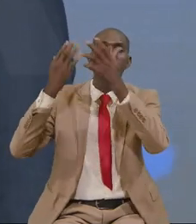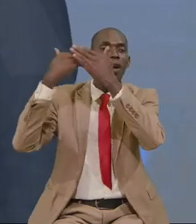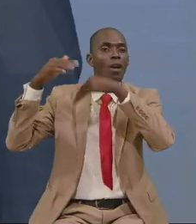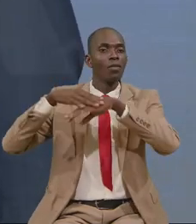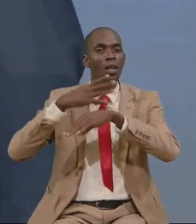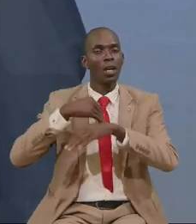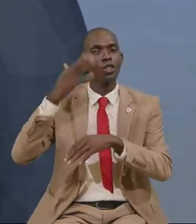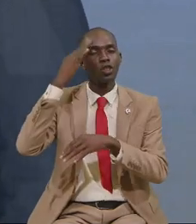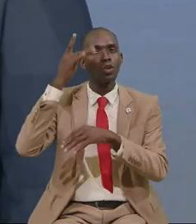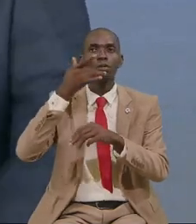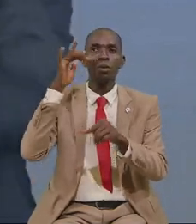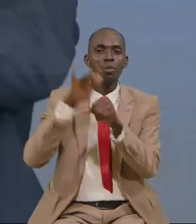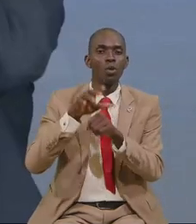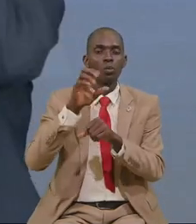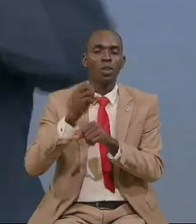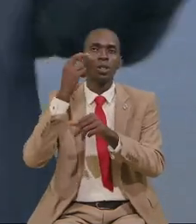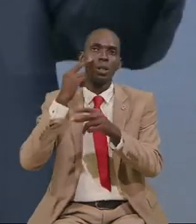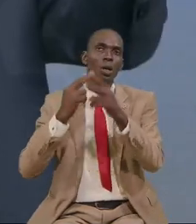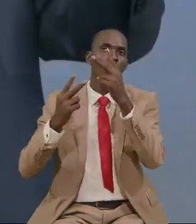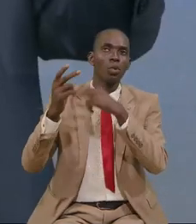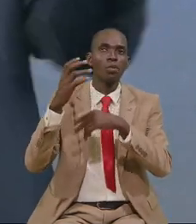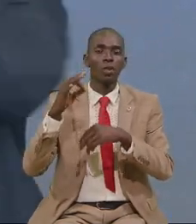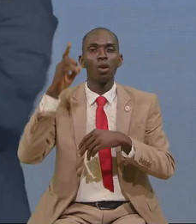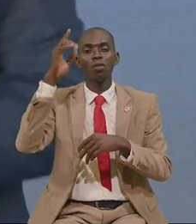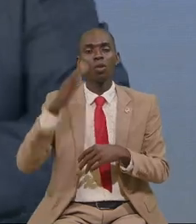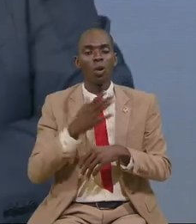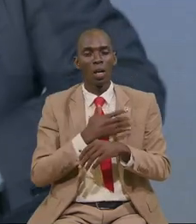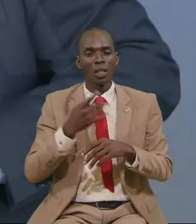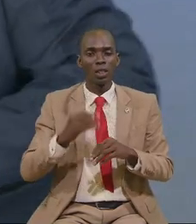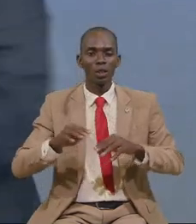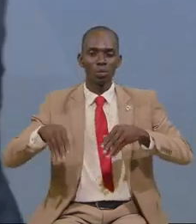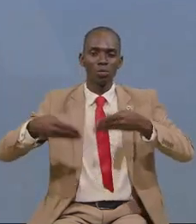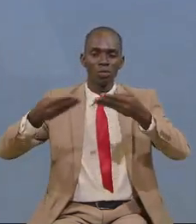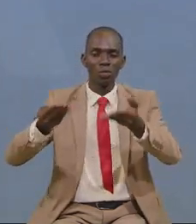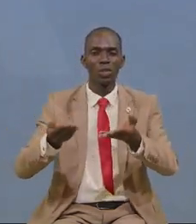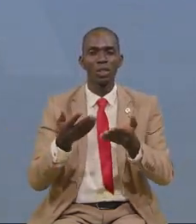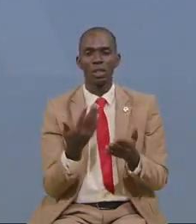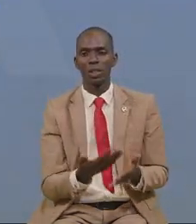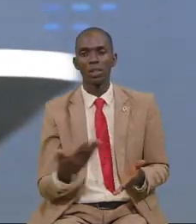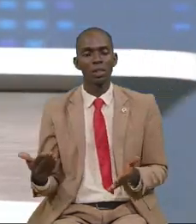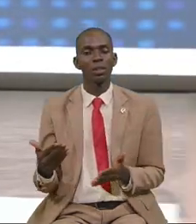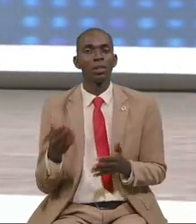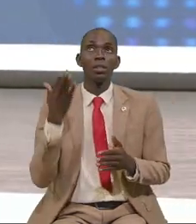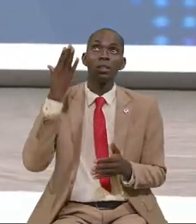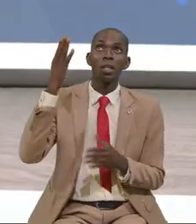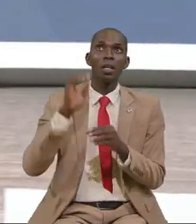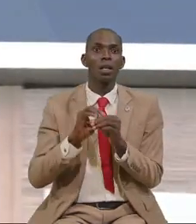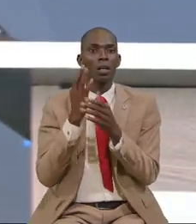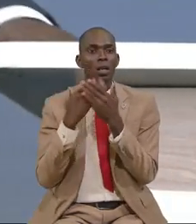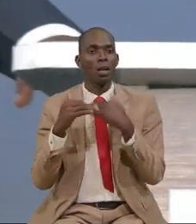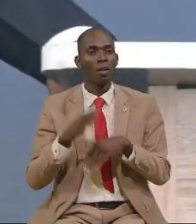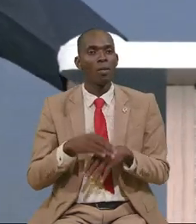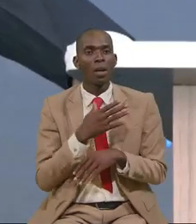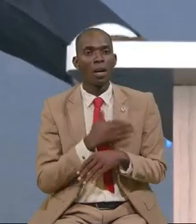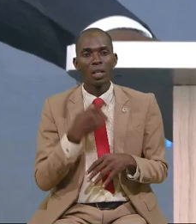the prophecy of God, and the provisions available in heaven. And he said, there